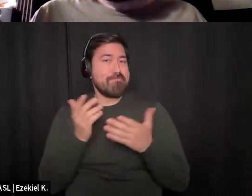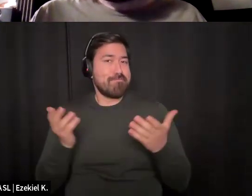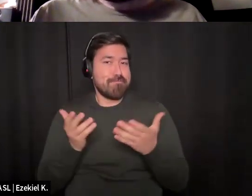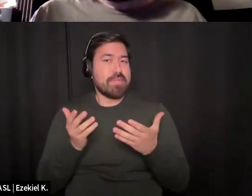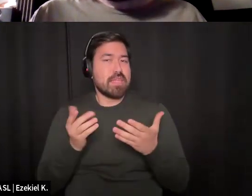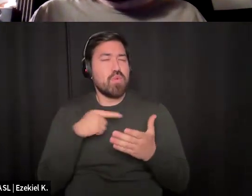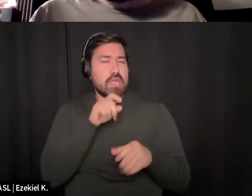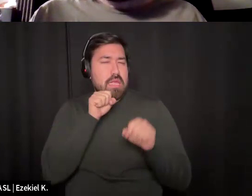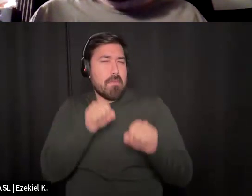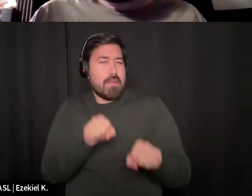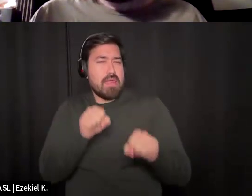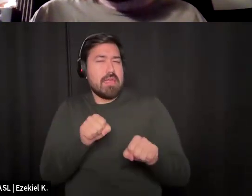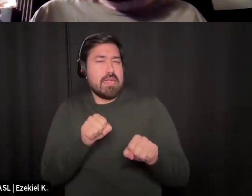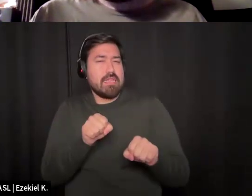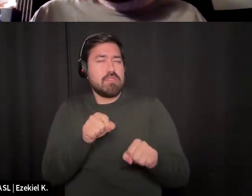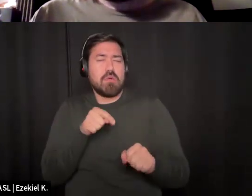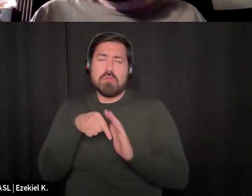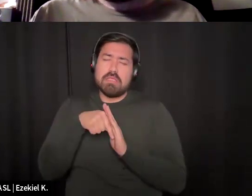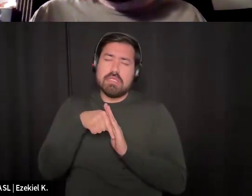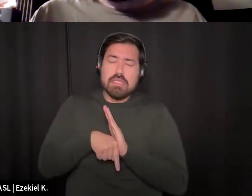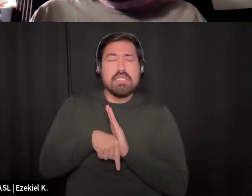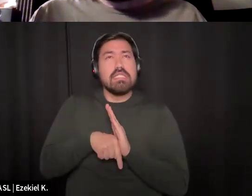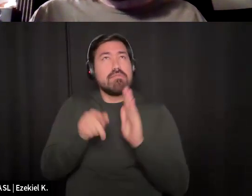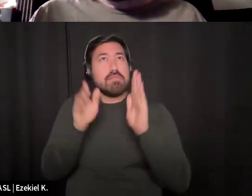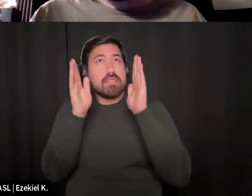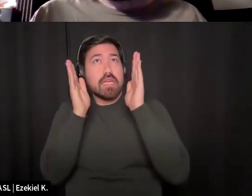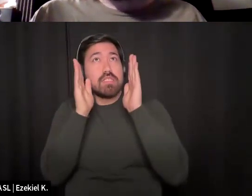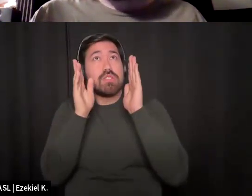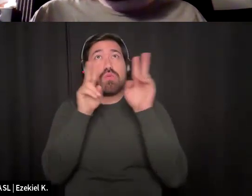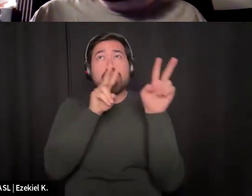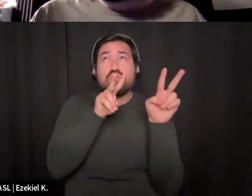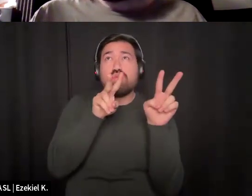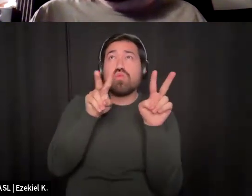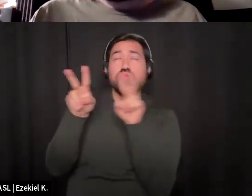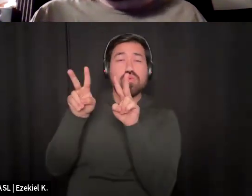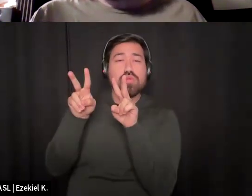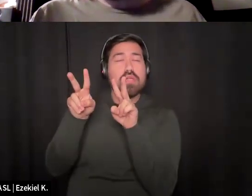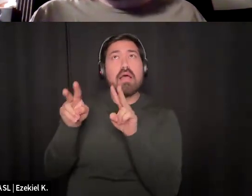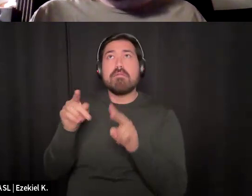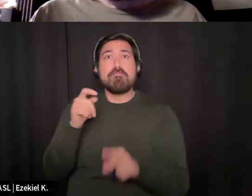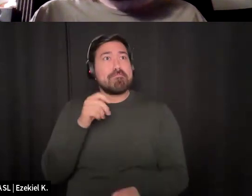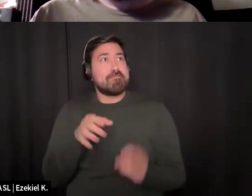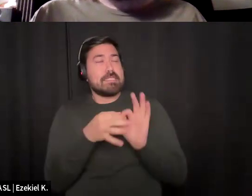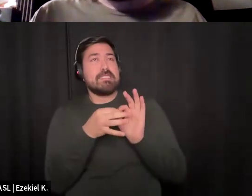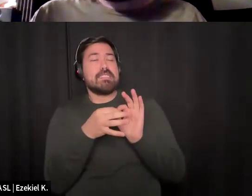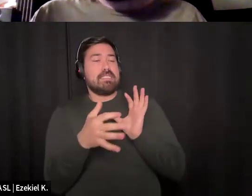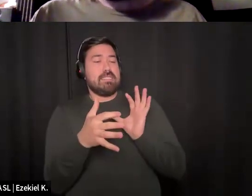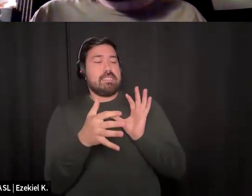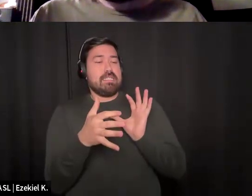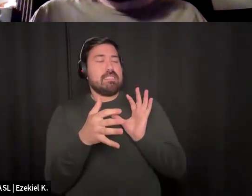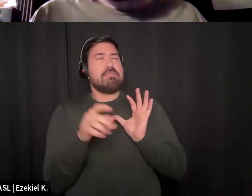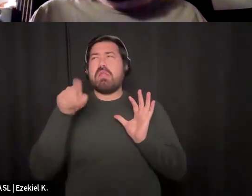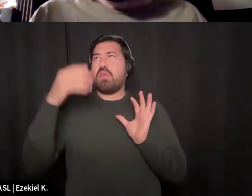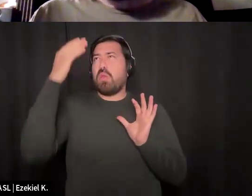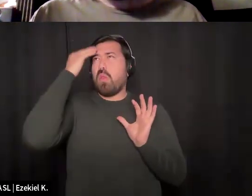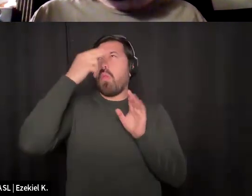that ability to pay deep attention to birds. And that is disconnected from me needing to